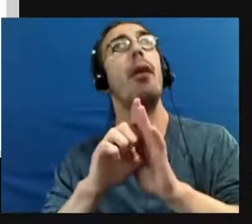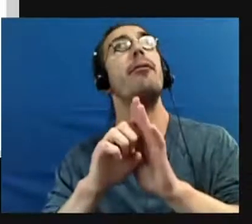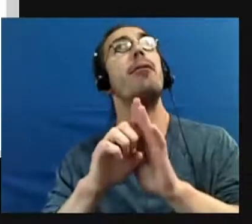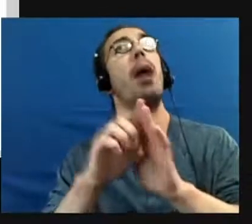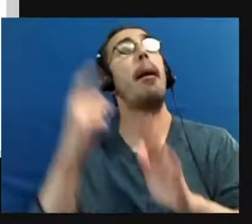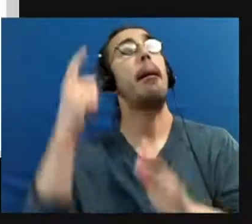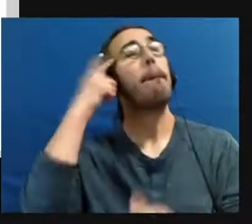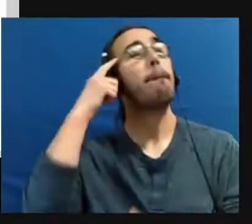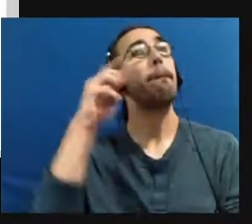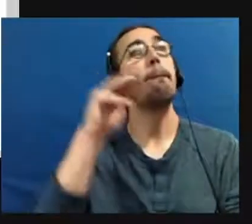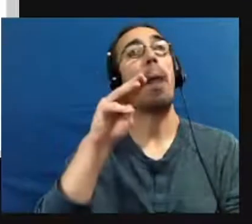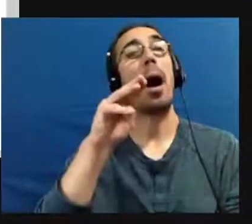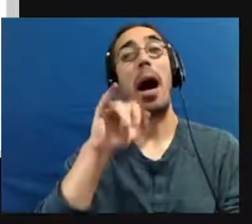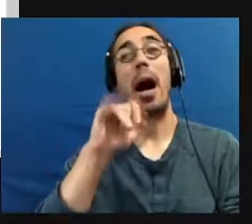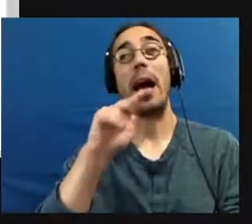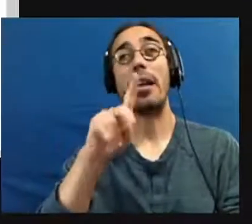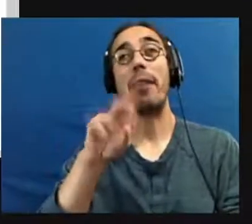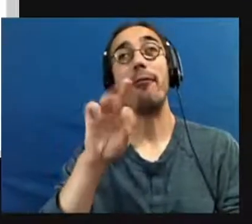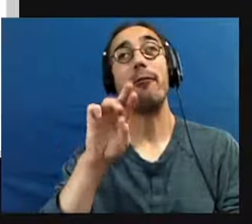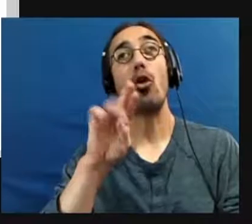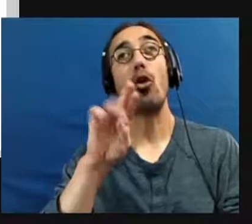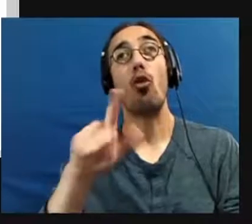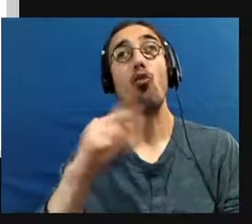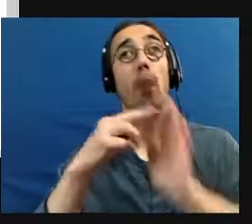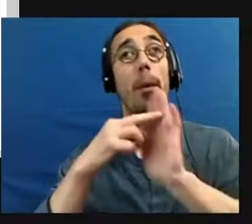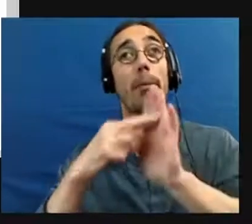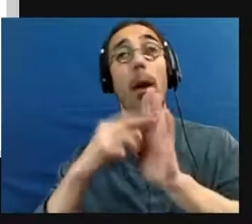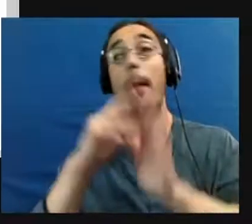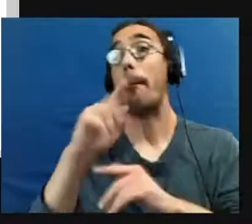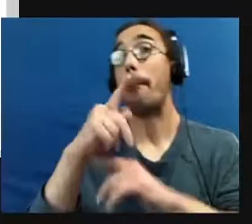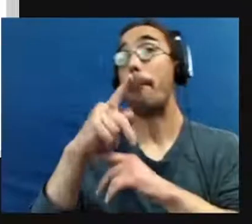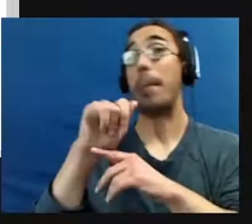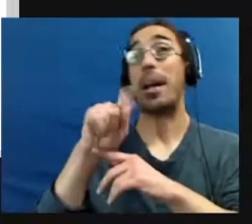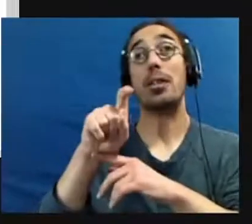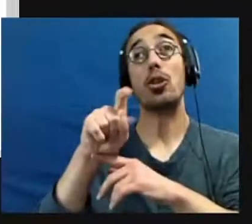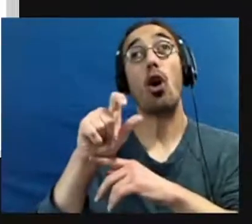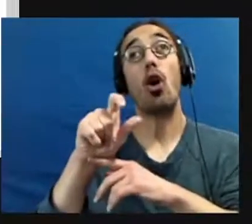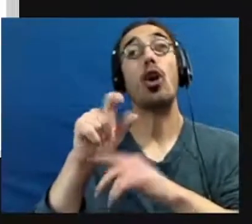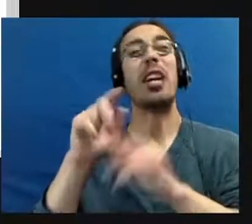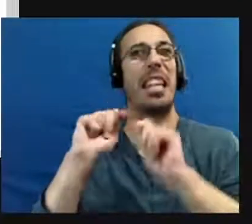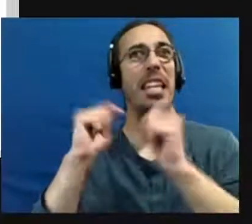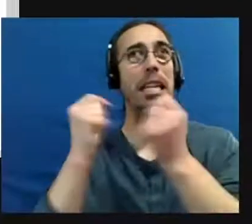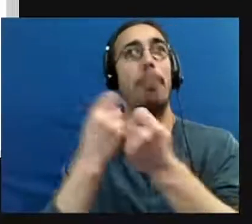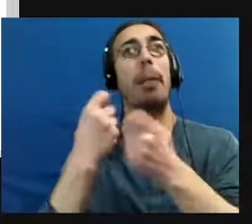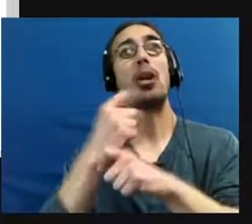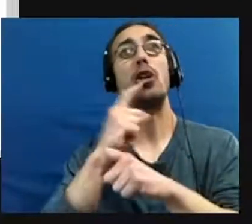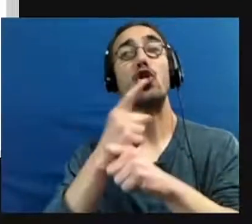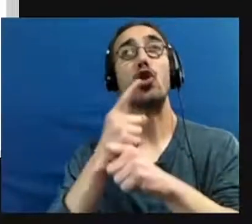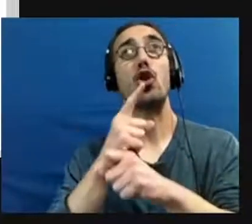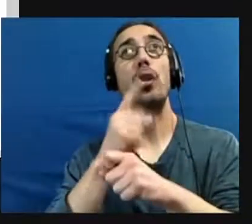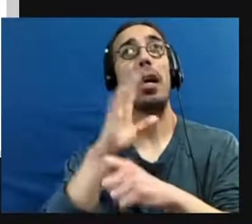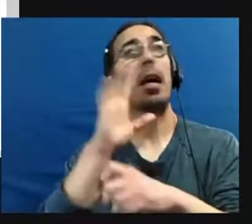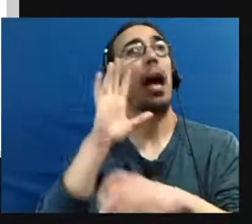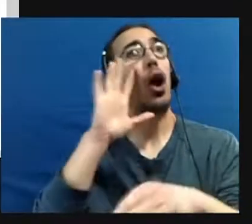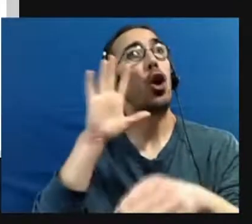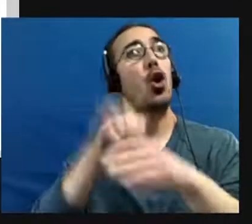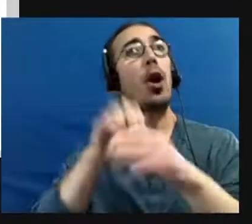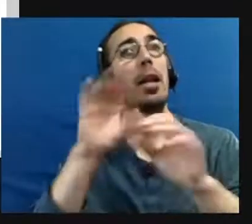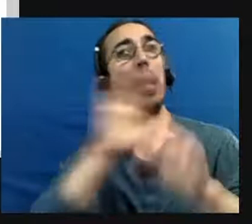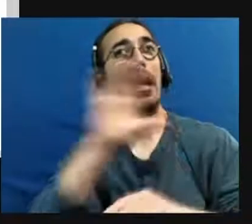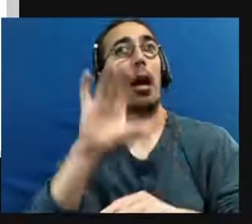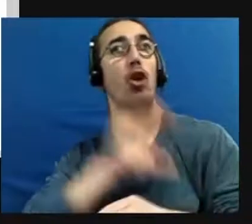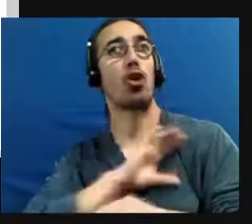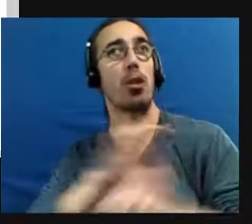mindful representation. The Pixar team went out of their way to make sure they cast an autistic actress to play an